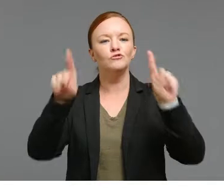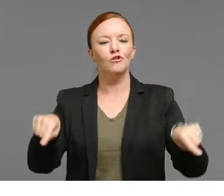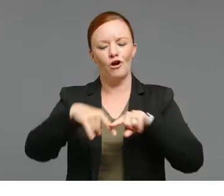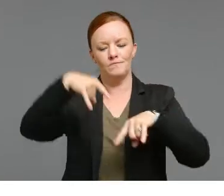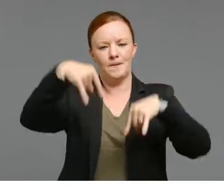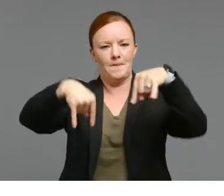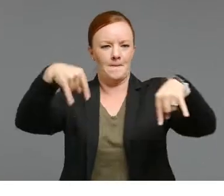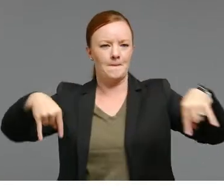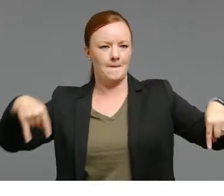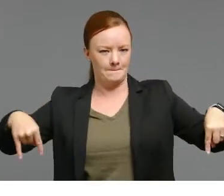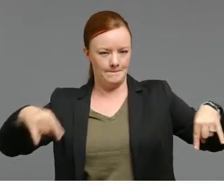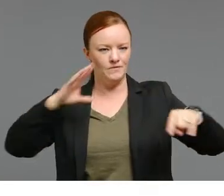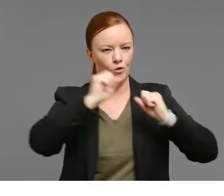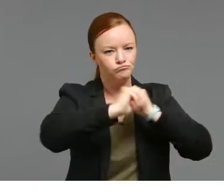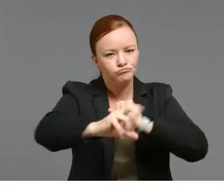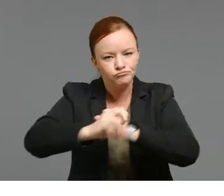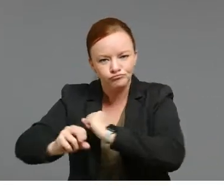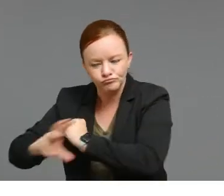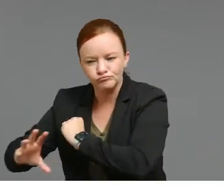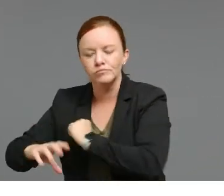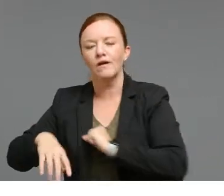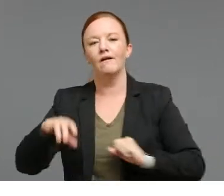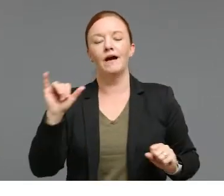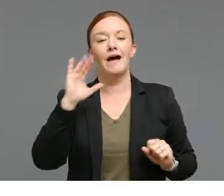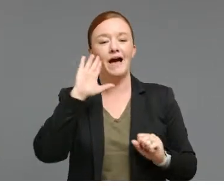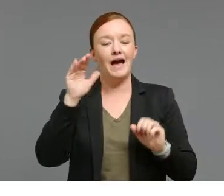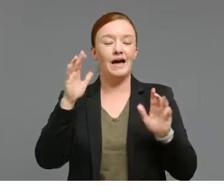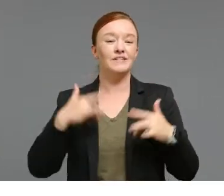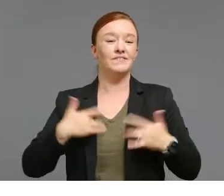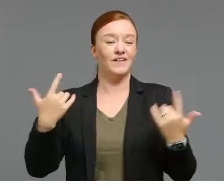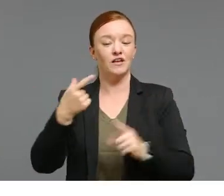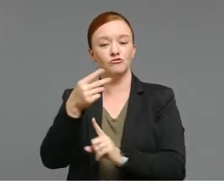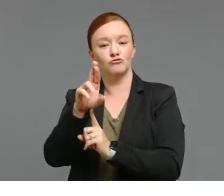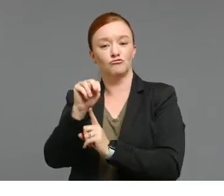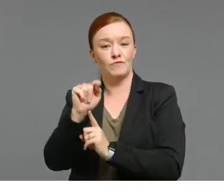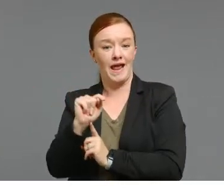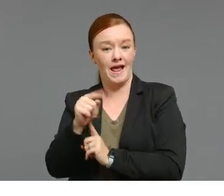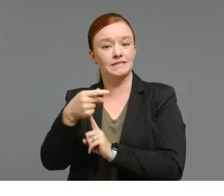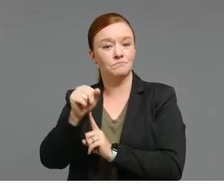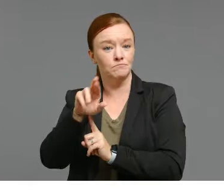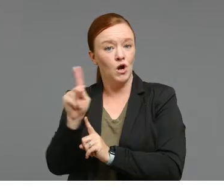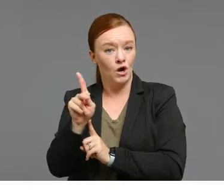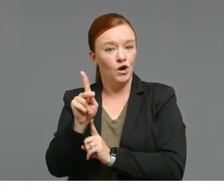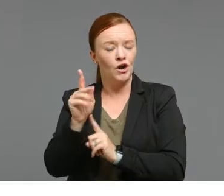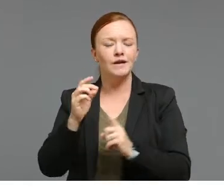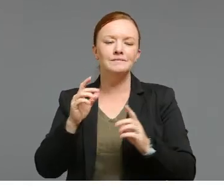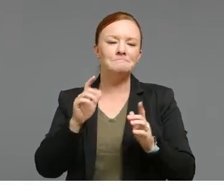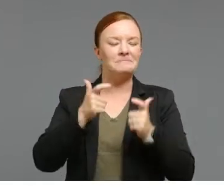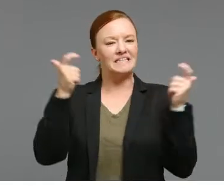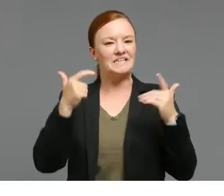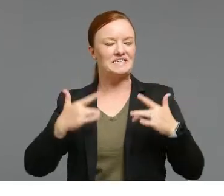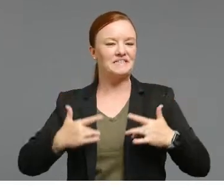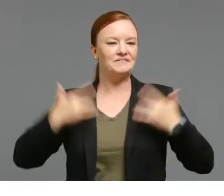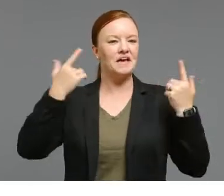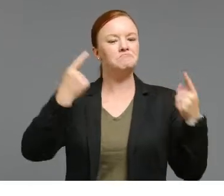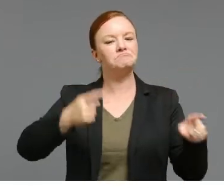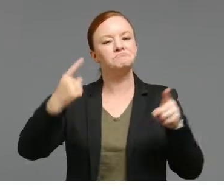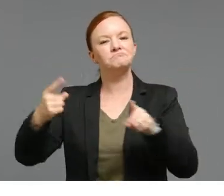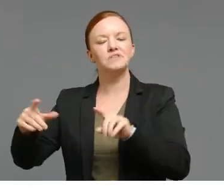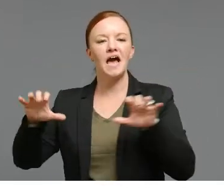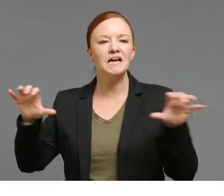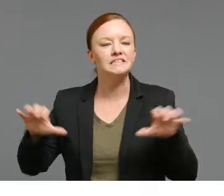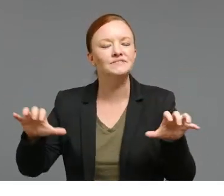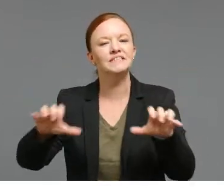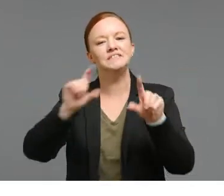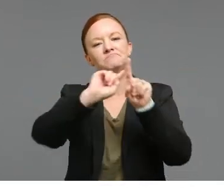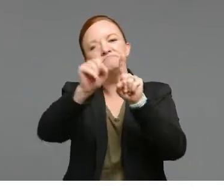The kickoff will occur tomorrow at Grant Park. There's a community event with different activities going on.